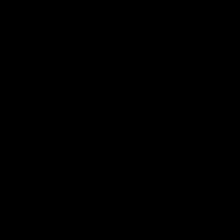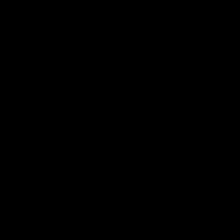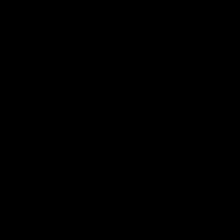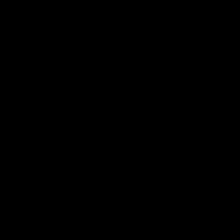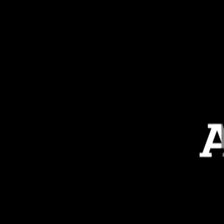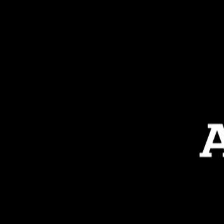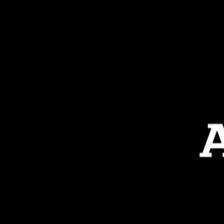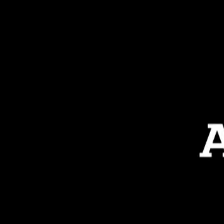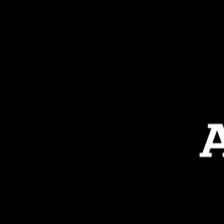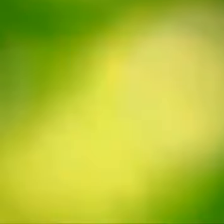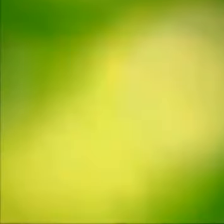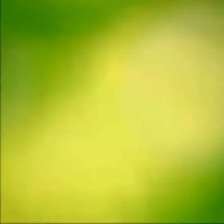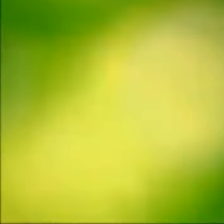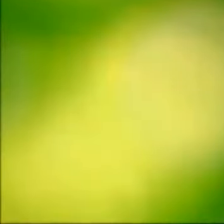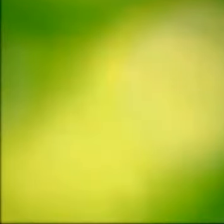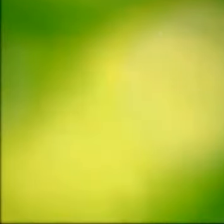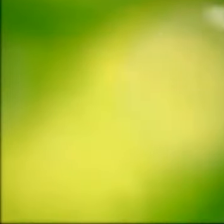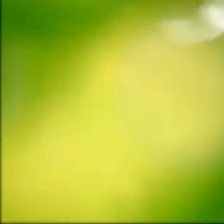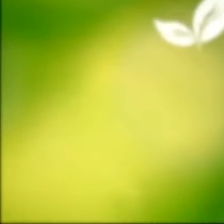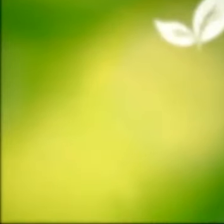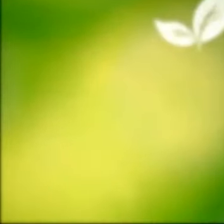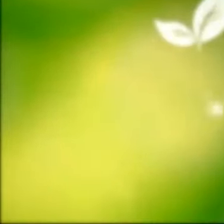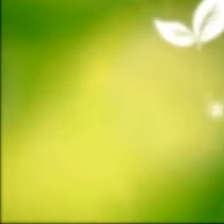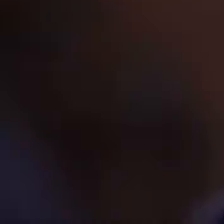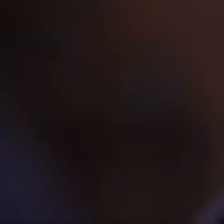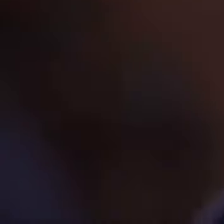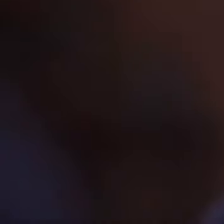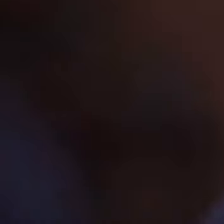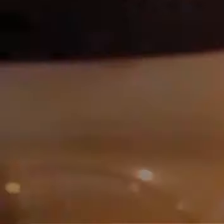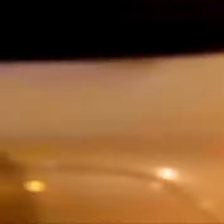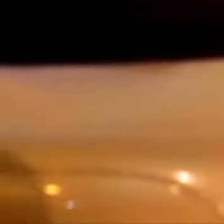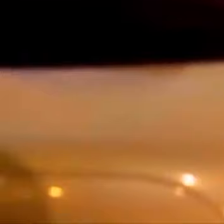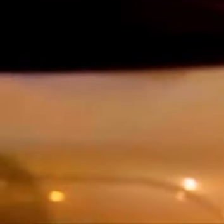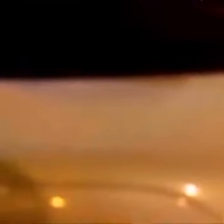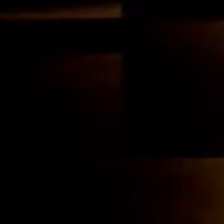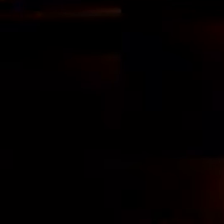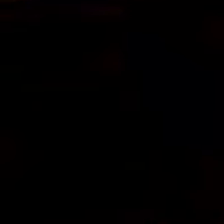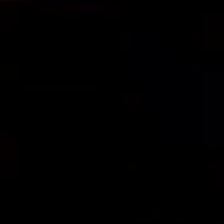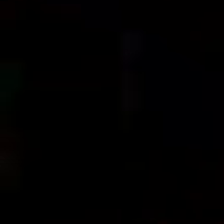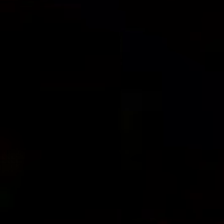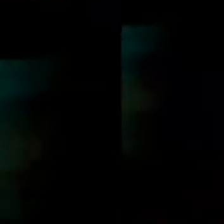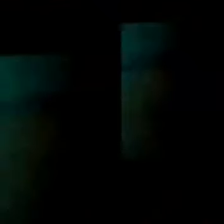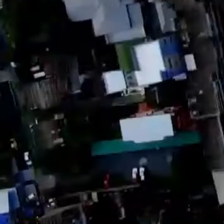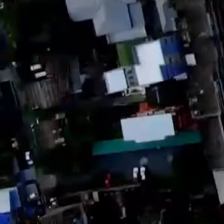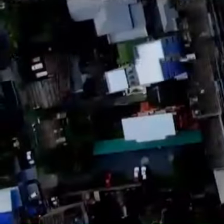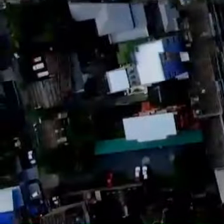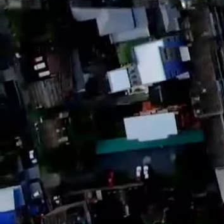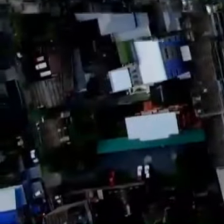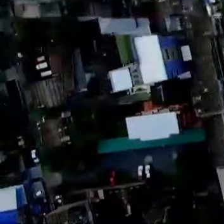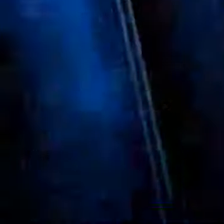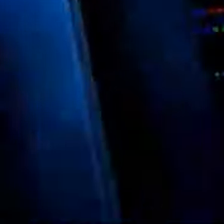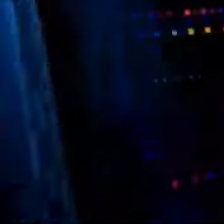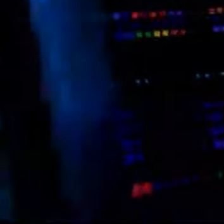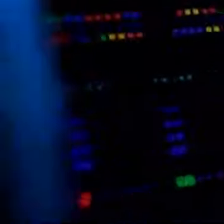Renault has created Software Republic, a made-in-Europe ecosystem to provide turnkey technological solutions for shared, smooth and low-carbon